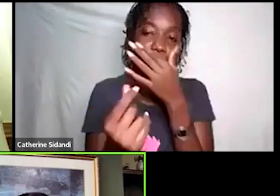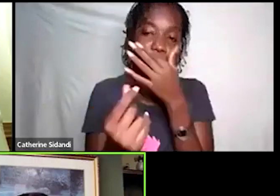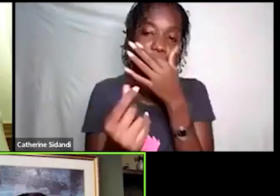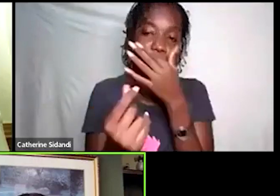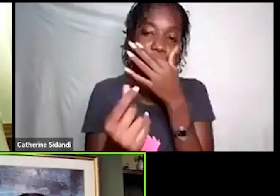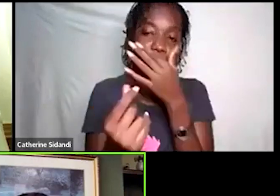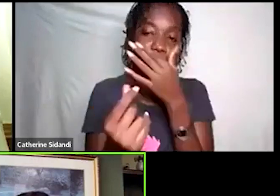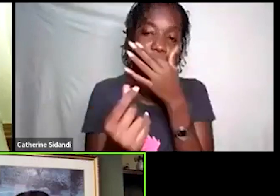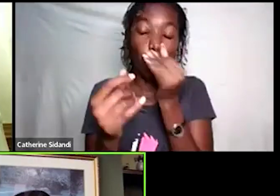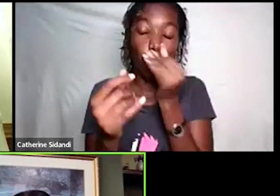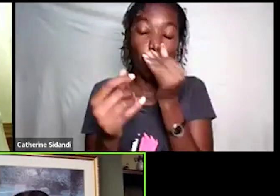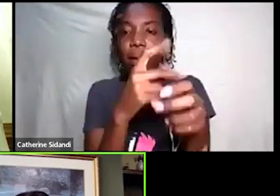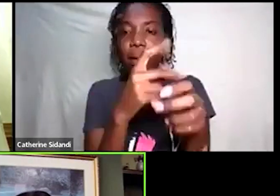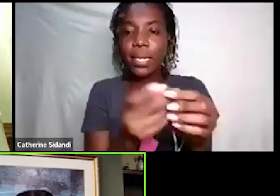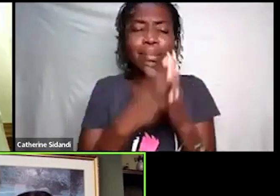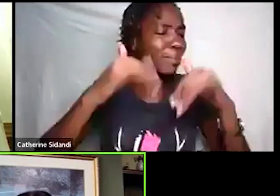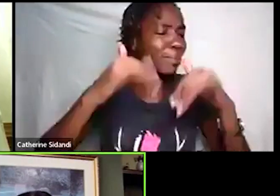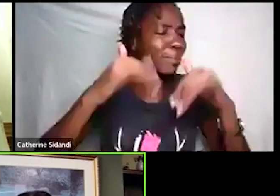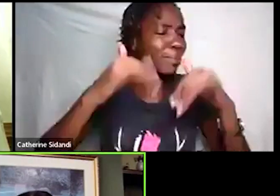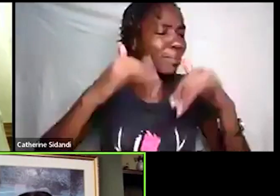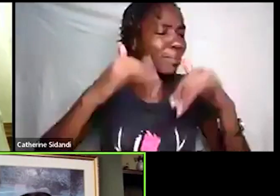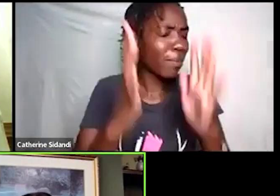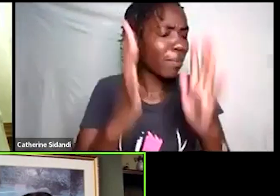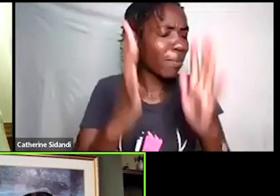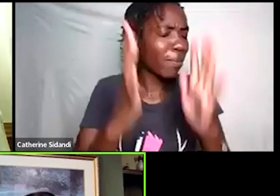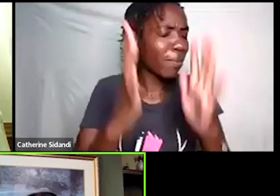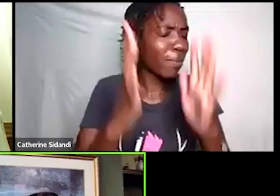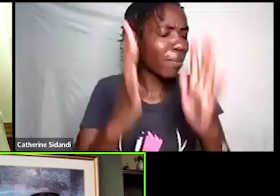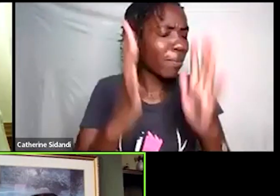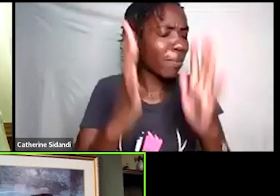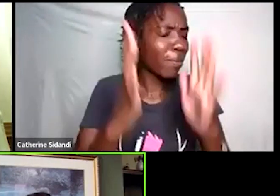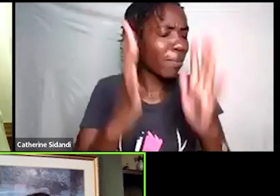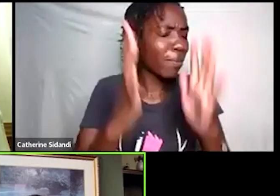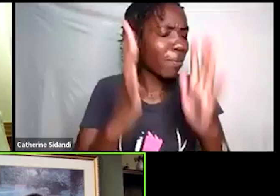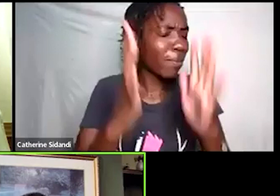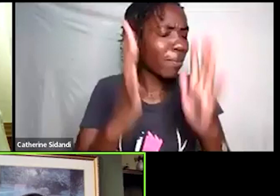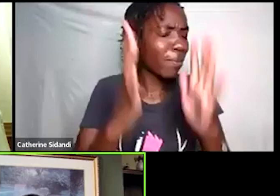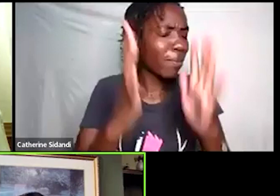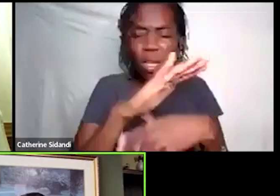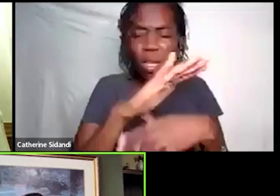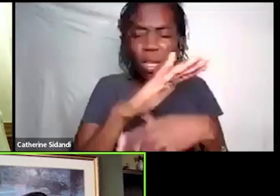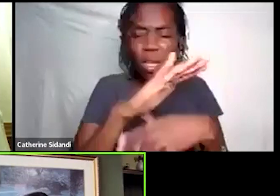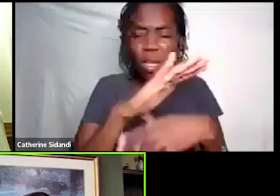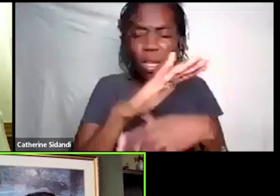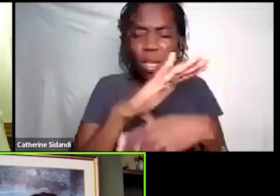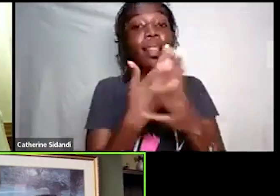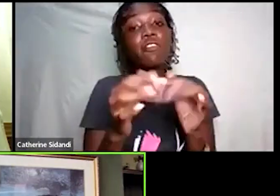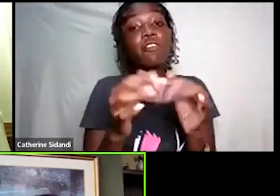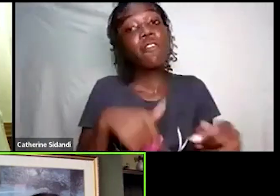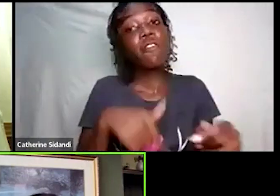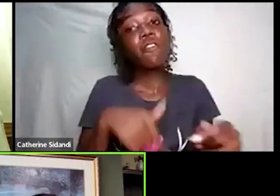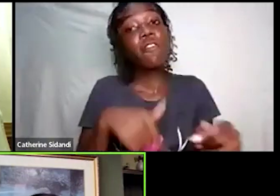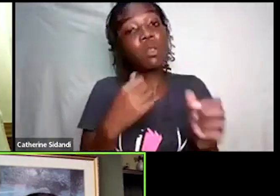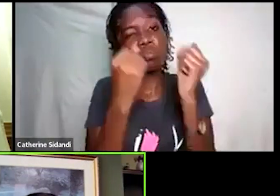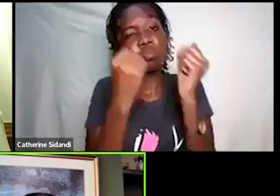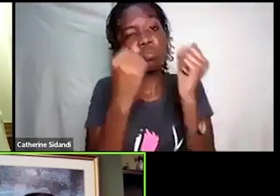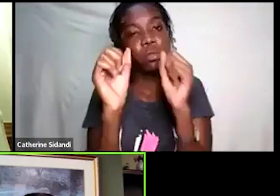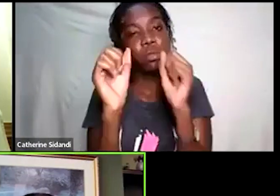and everything is another very, very hard thing. So, but if you feel you're strong enough to work both together, go